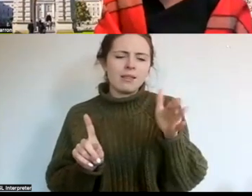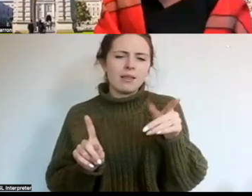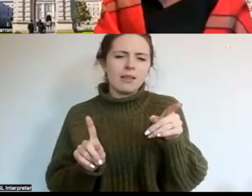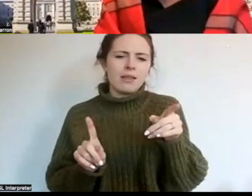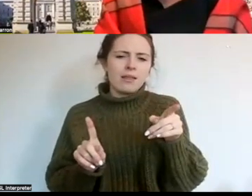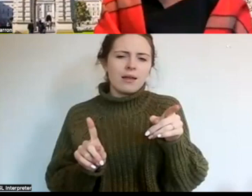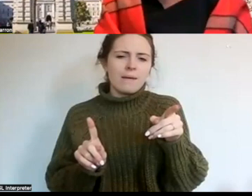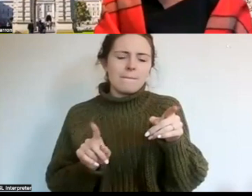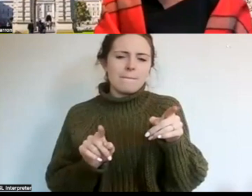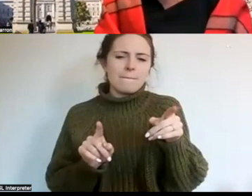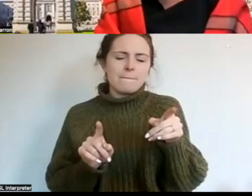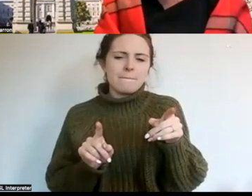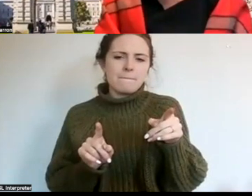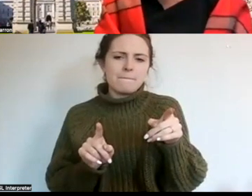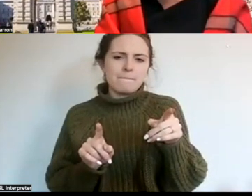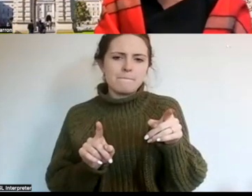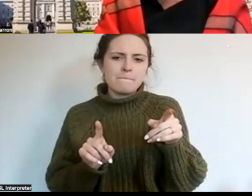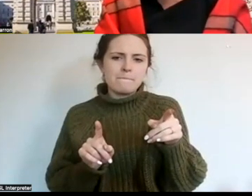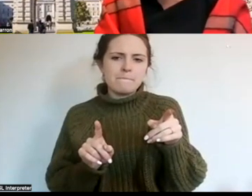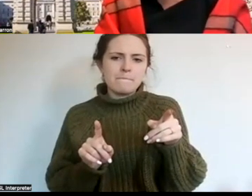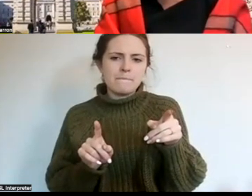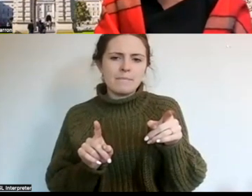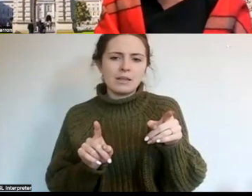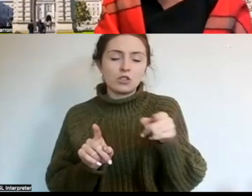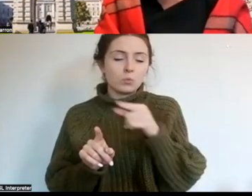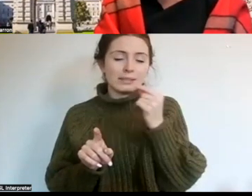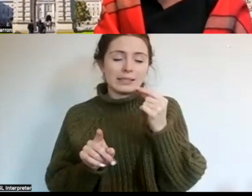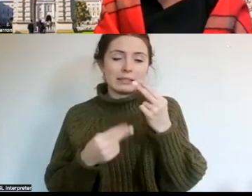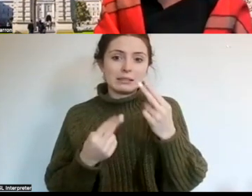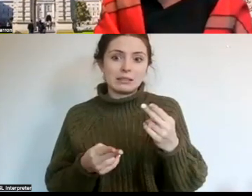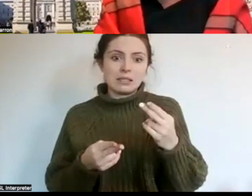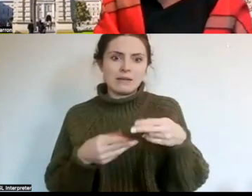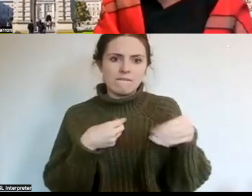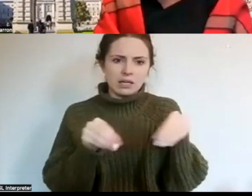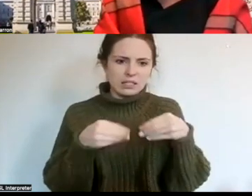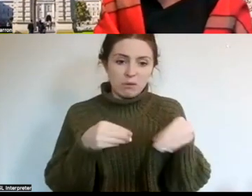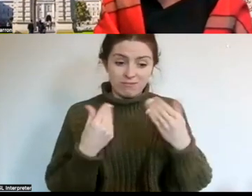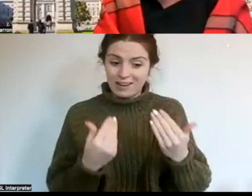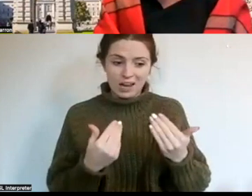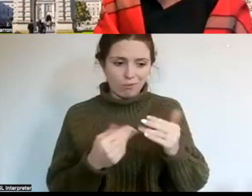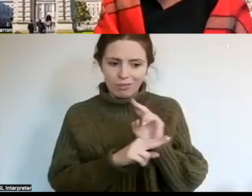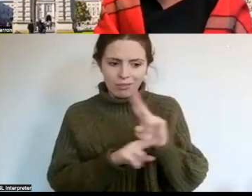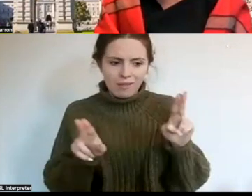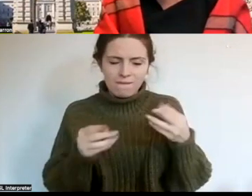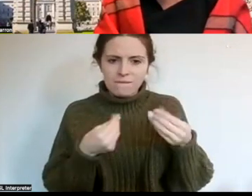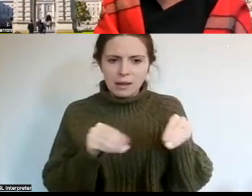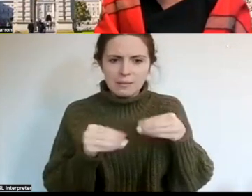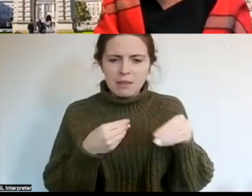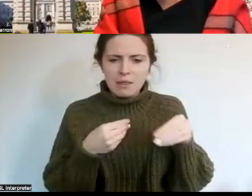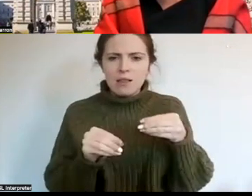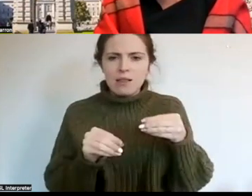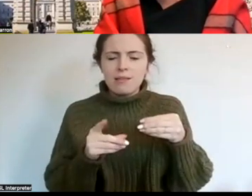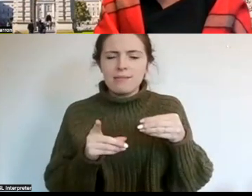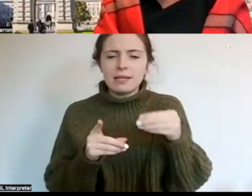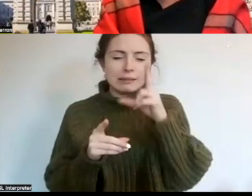terms of the inflexibility of resources. And it brings to mind one